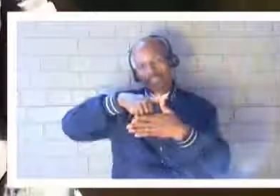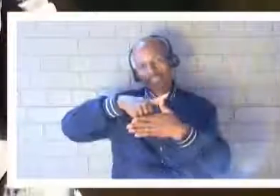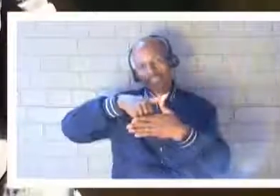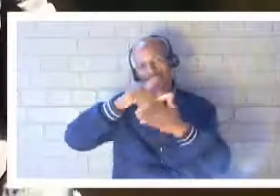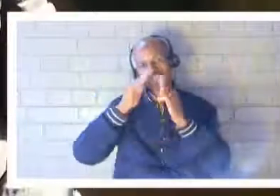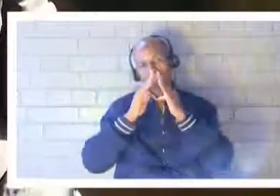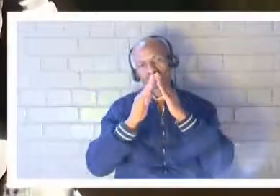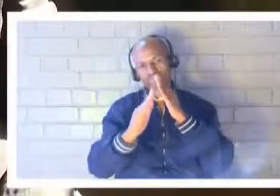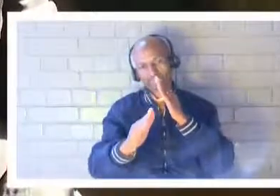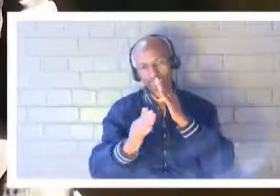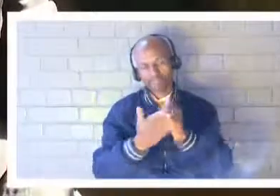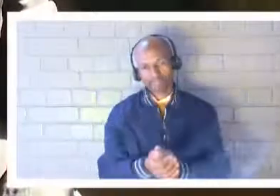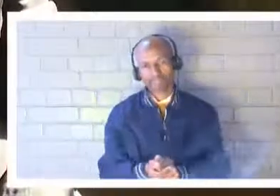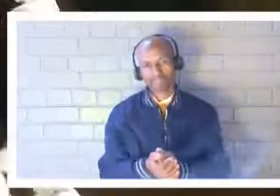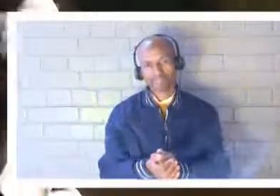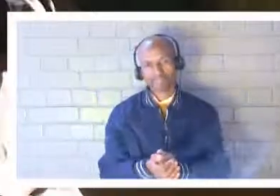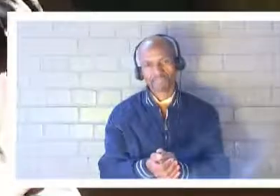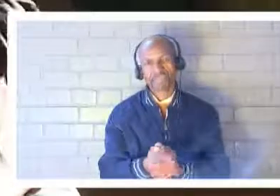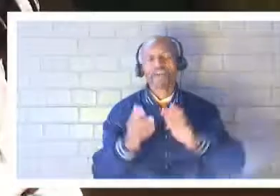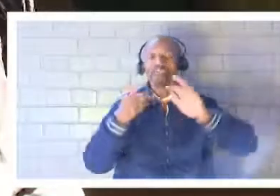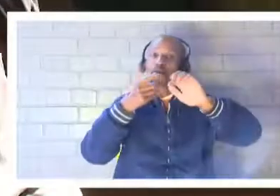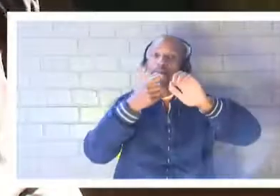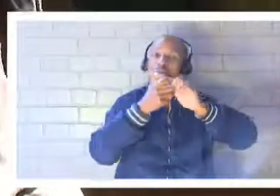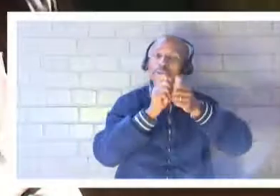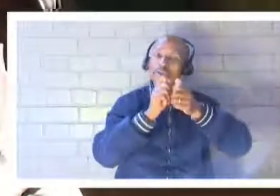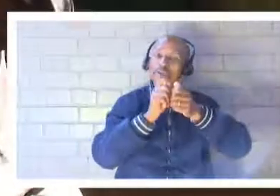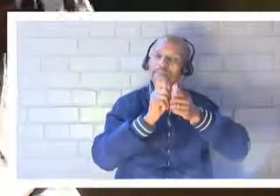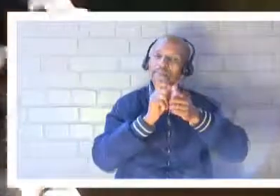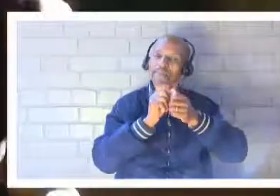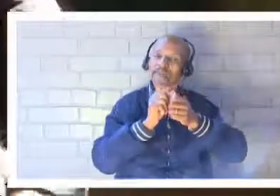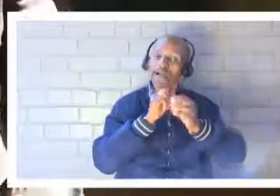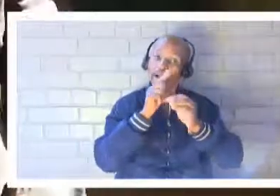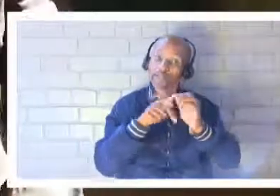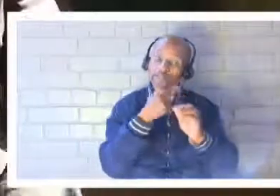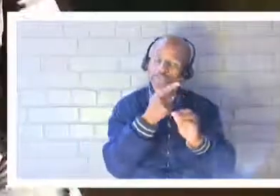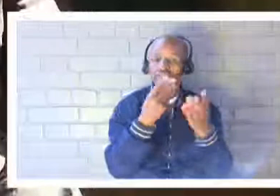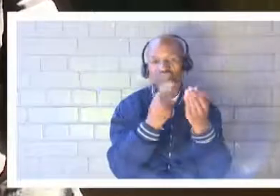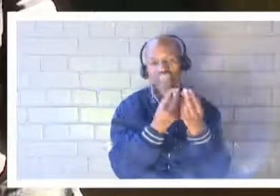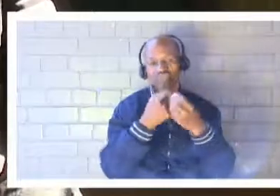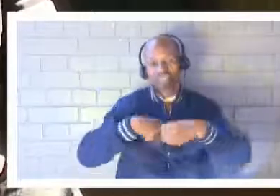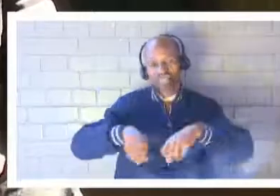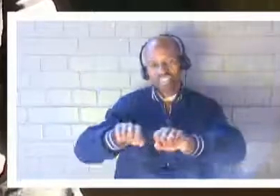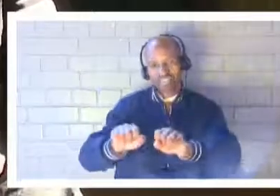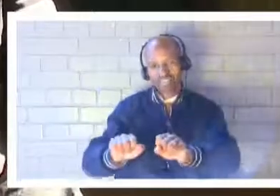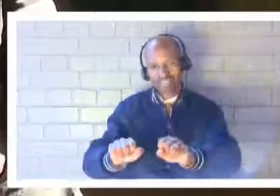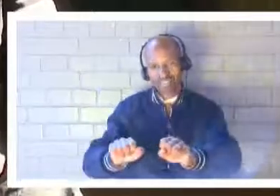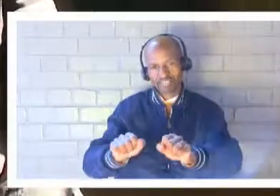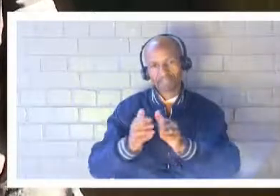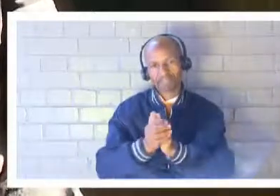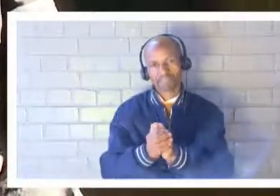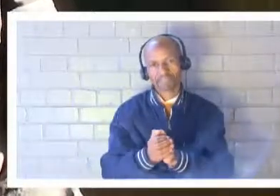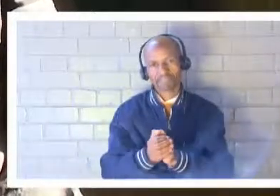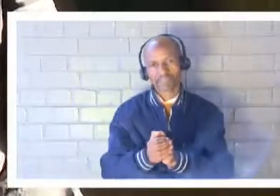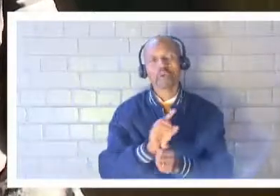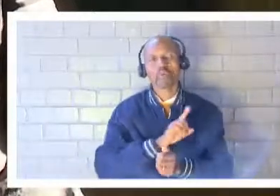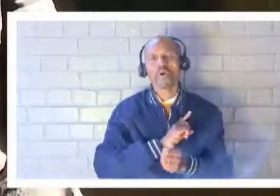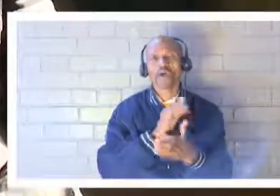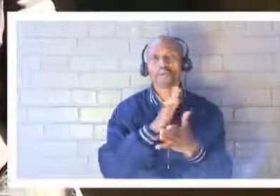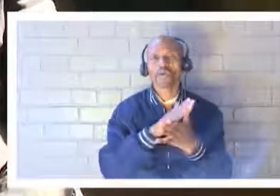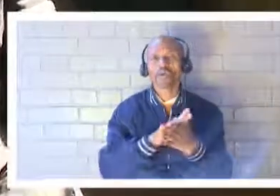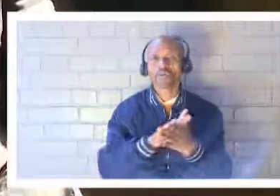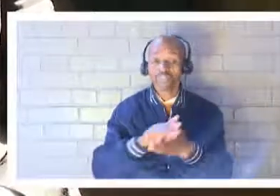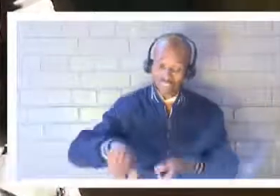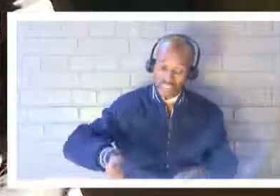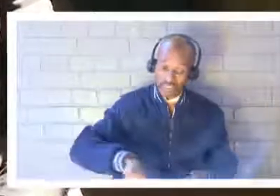townships. The problem are also on procurement, Chair, because the way